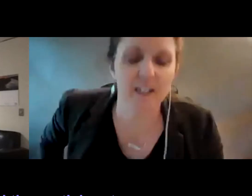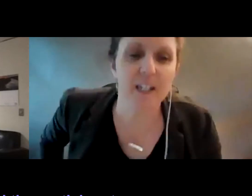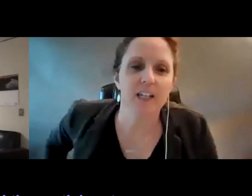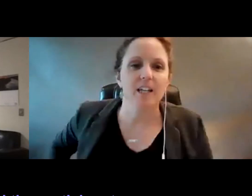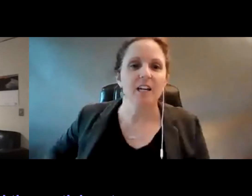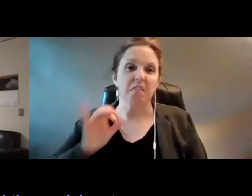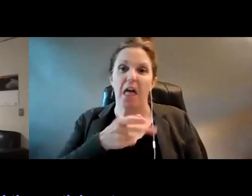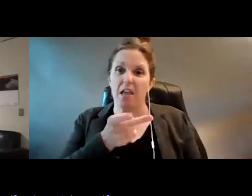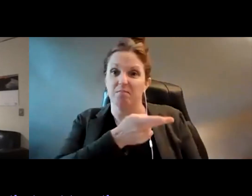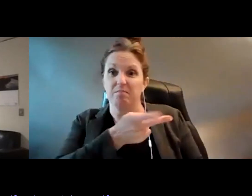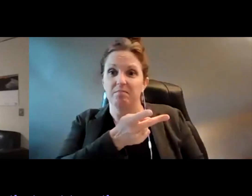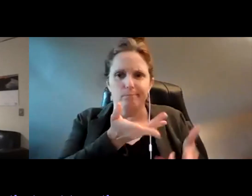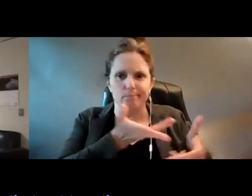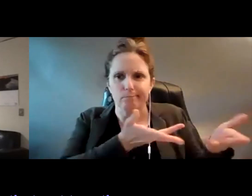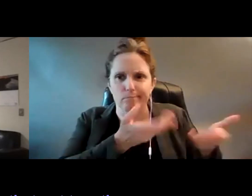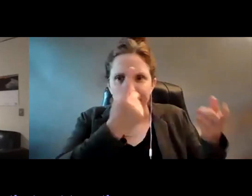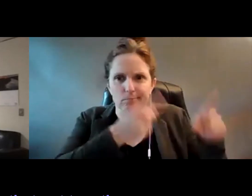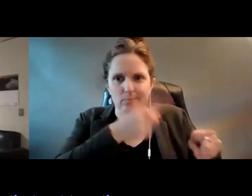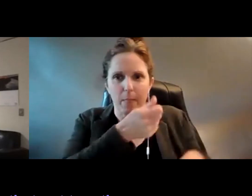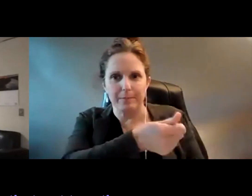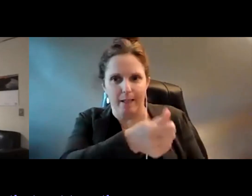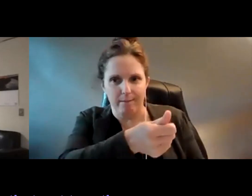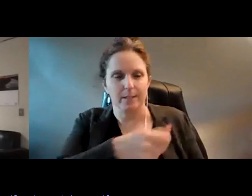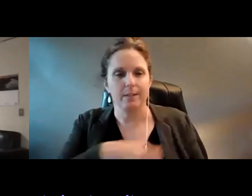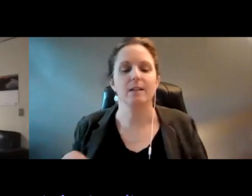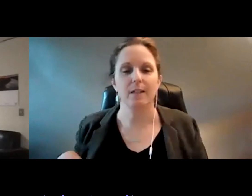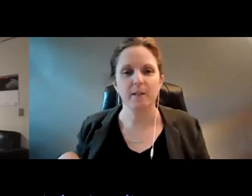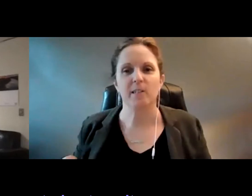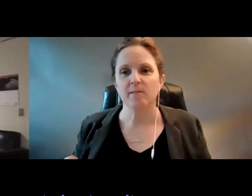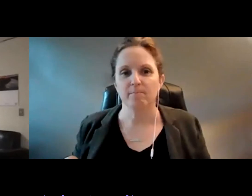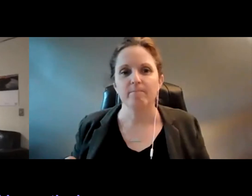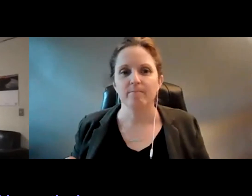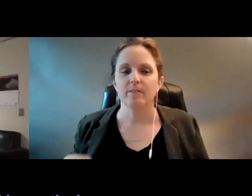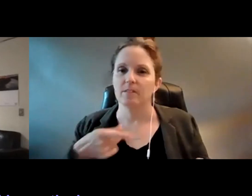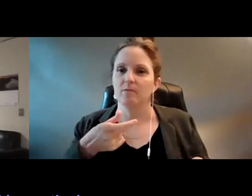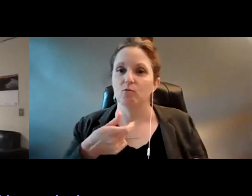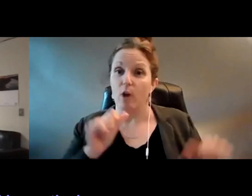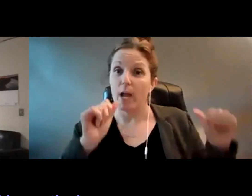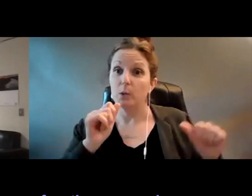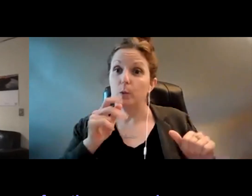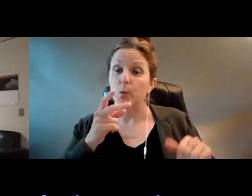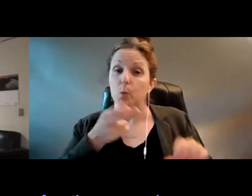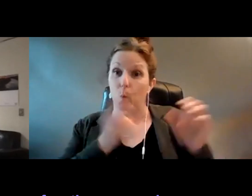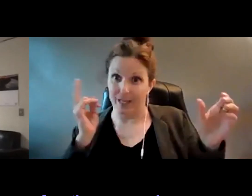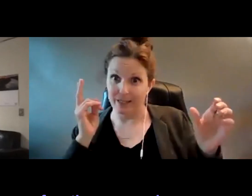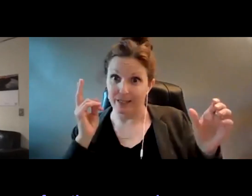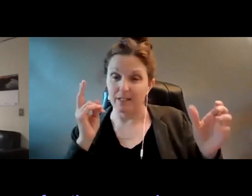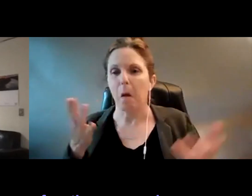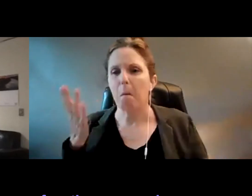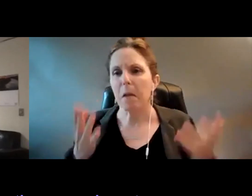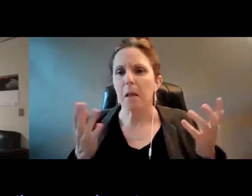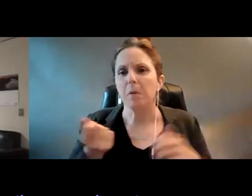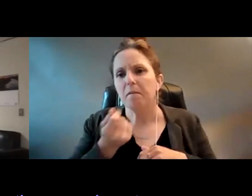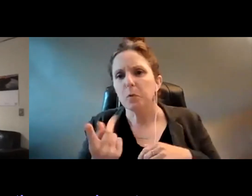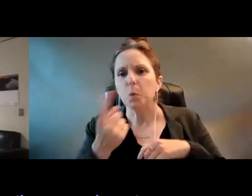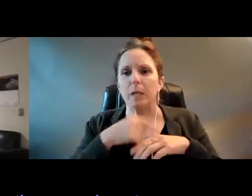times a week were CHW available to participants? That's a great question. That was really worked out